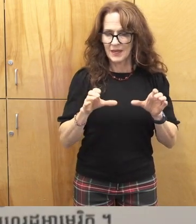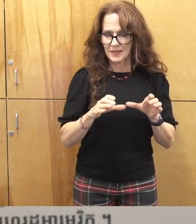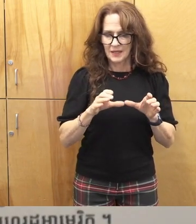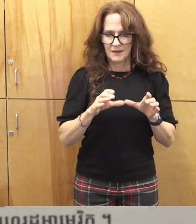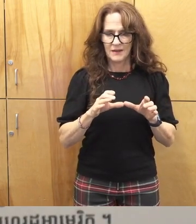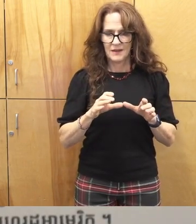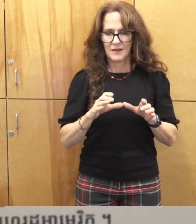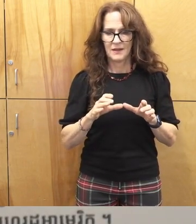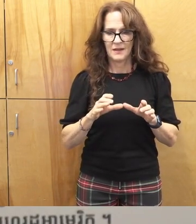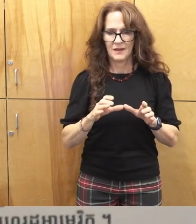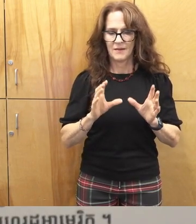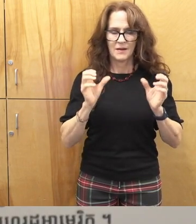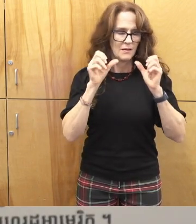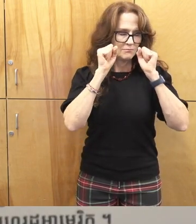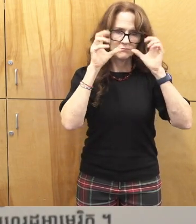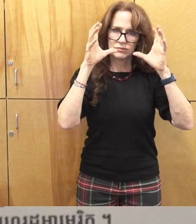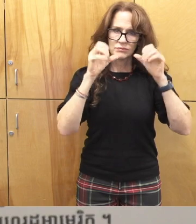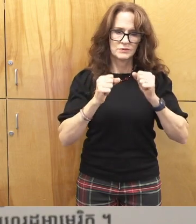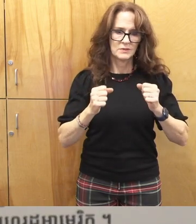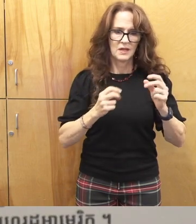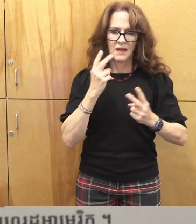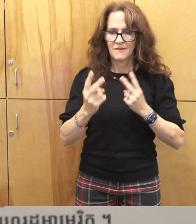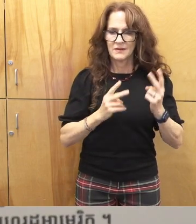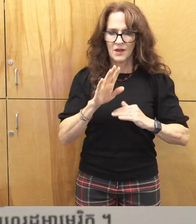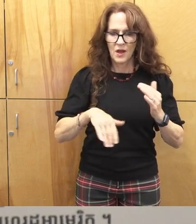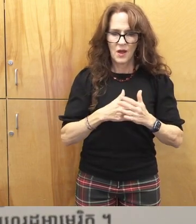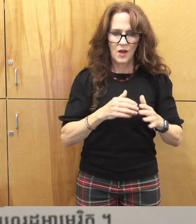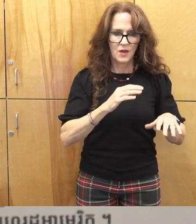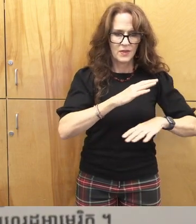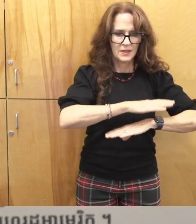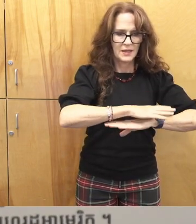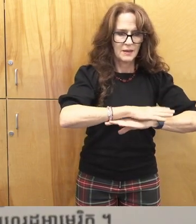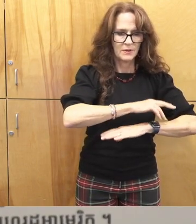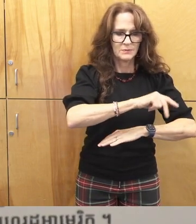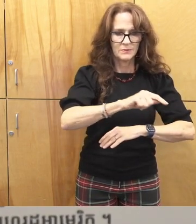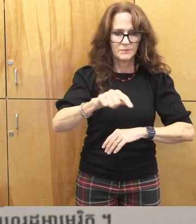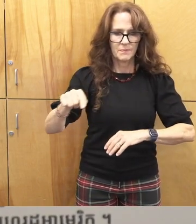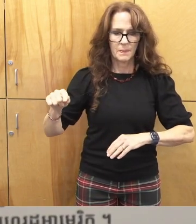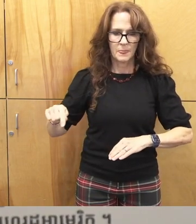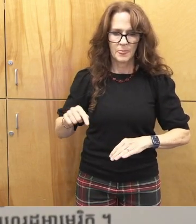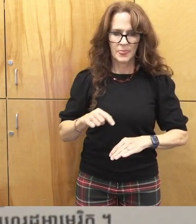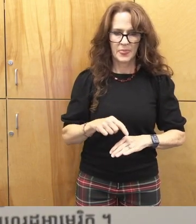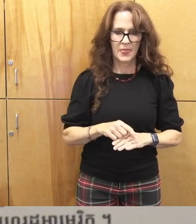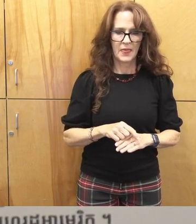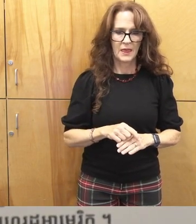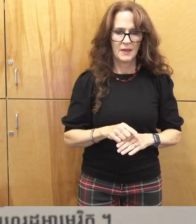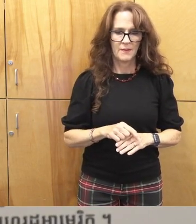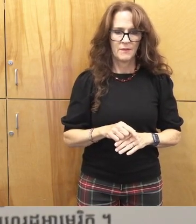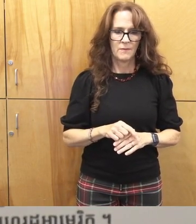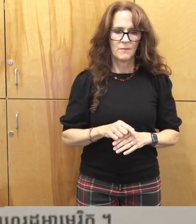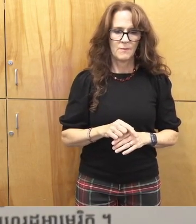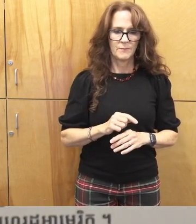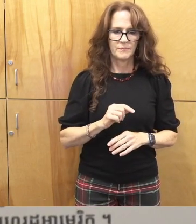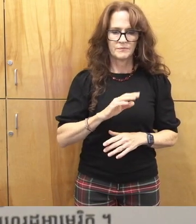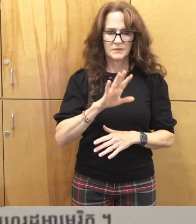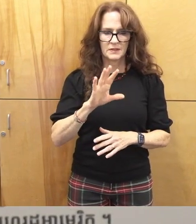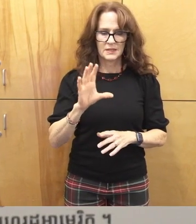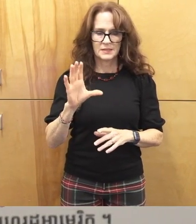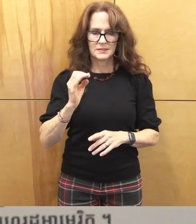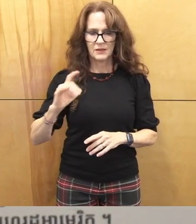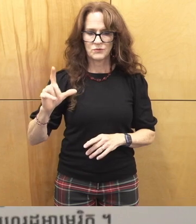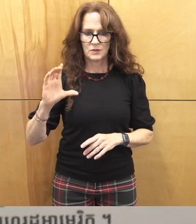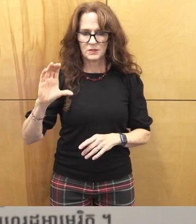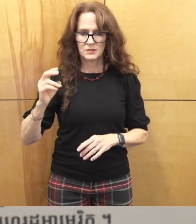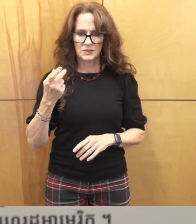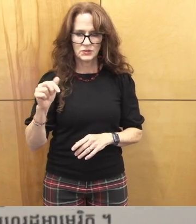were spectacular. I visited all the tables, and Central Cha was there,